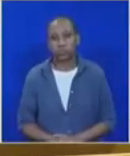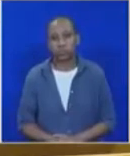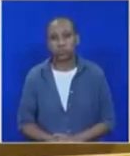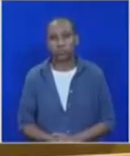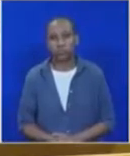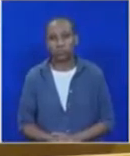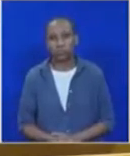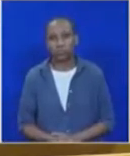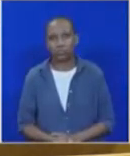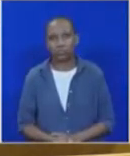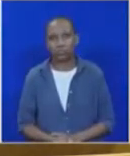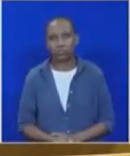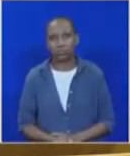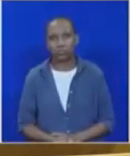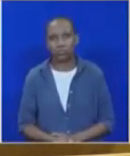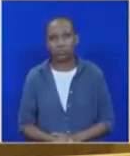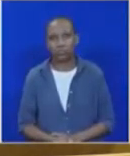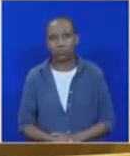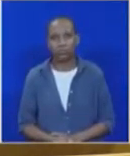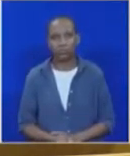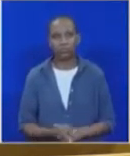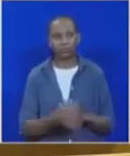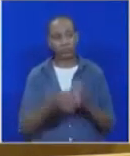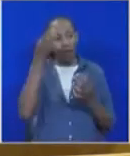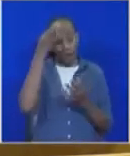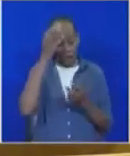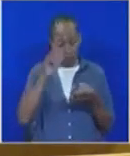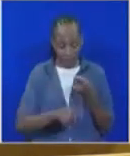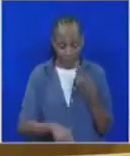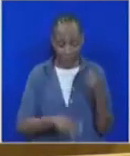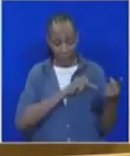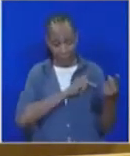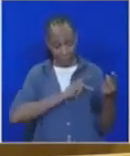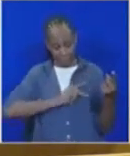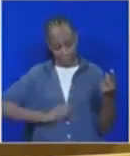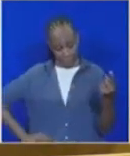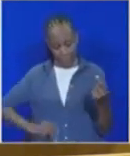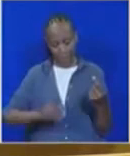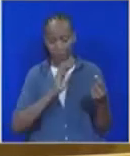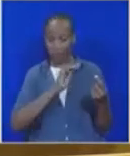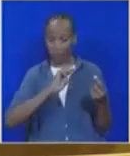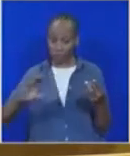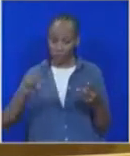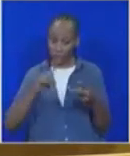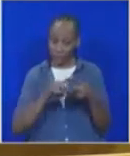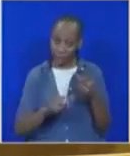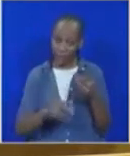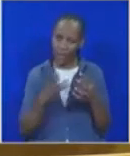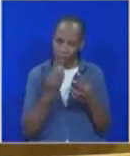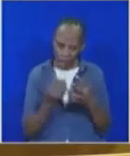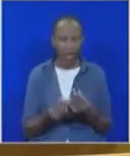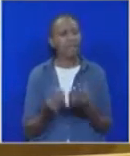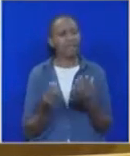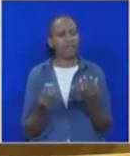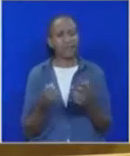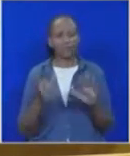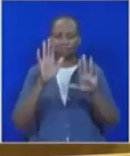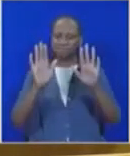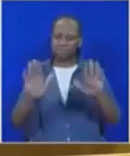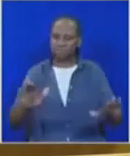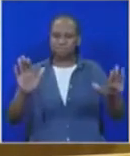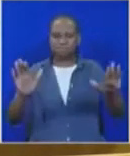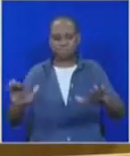This government, including the Premier of the Western Cape, has existing expropriating powers. Order, honourable